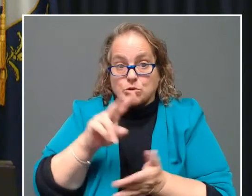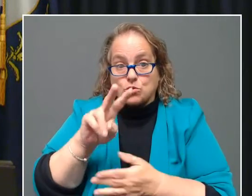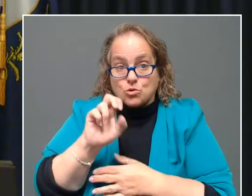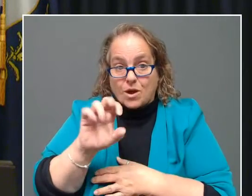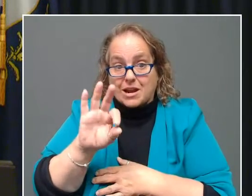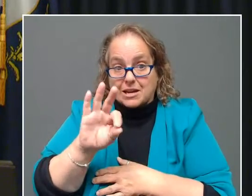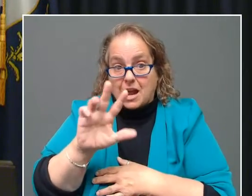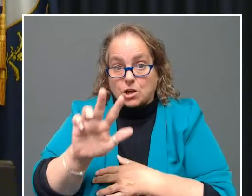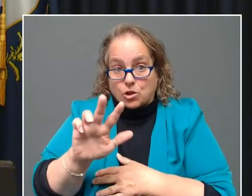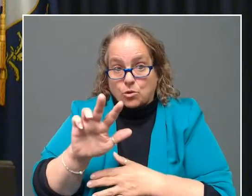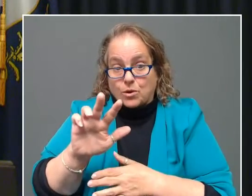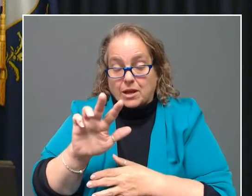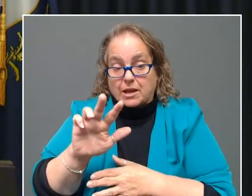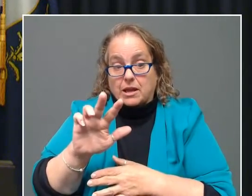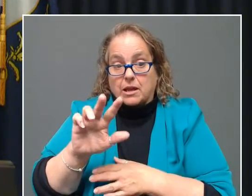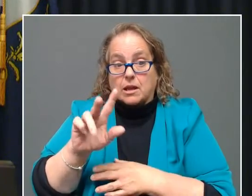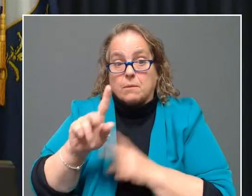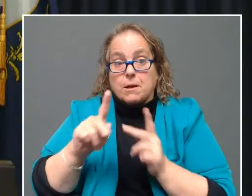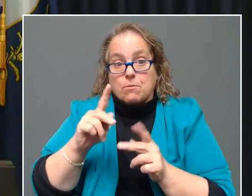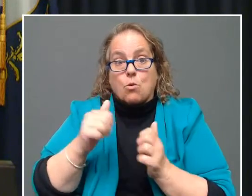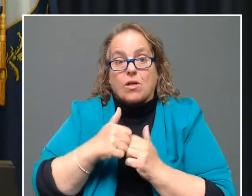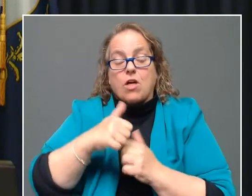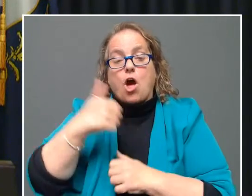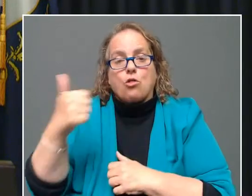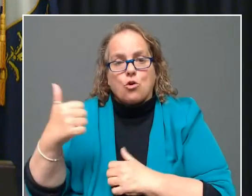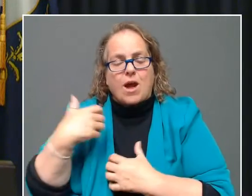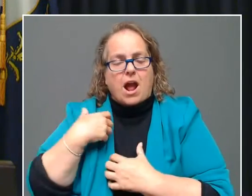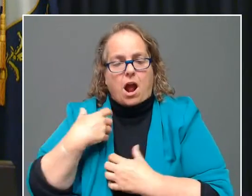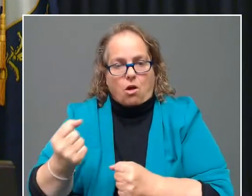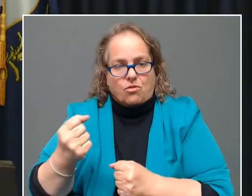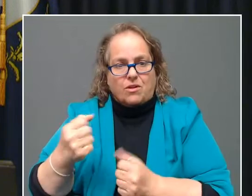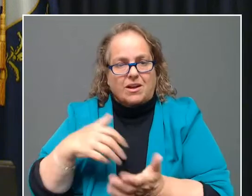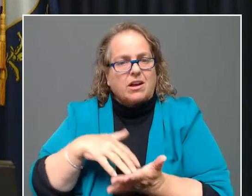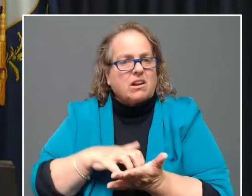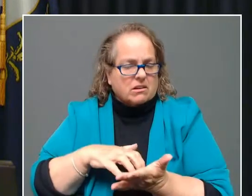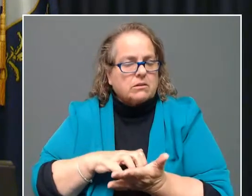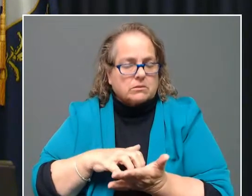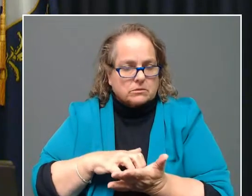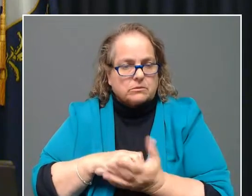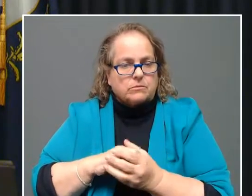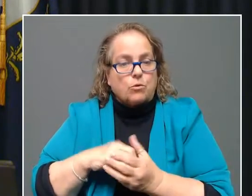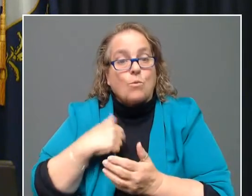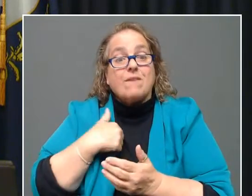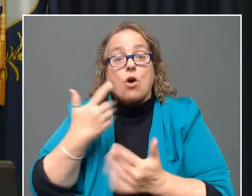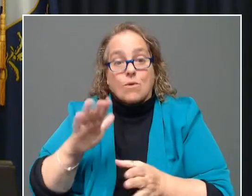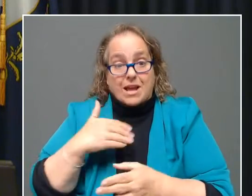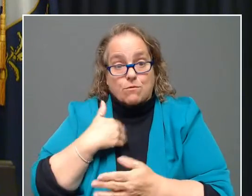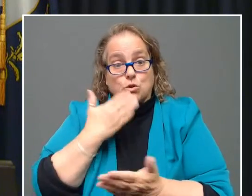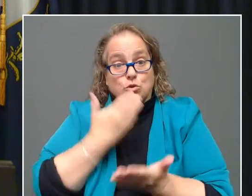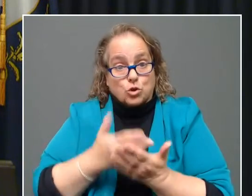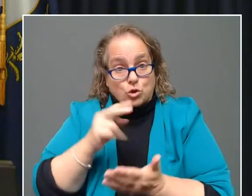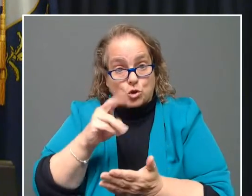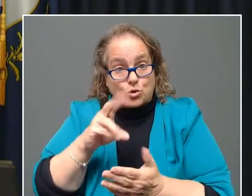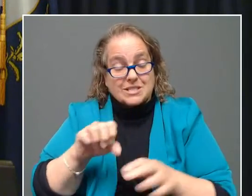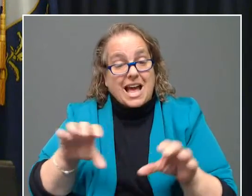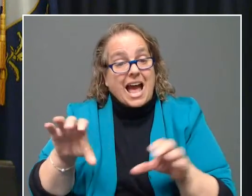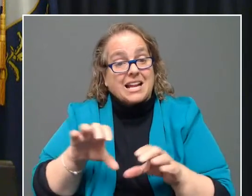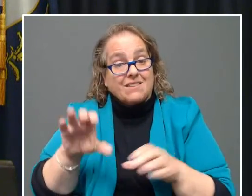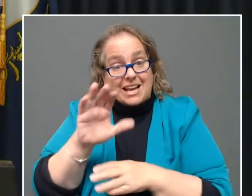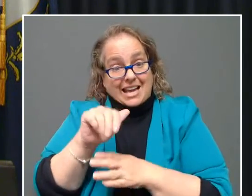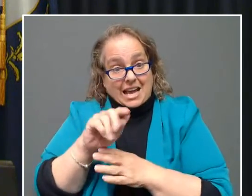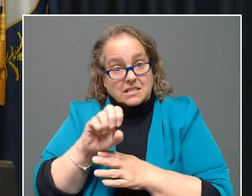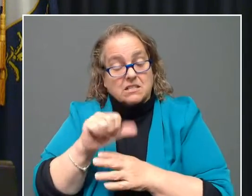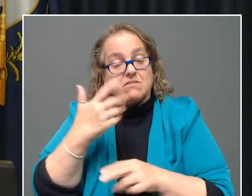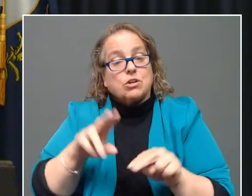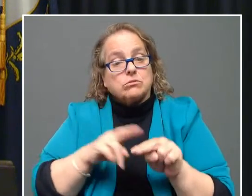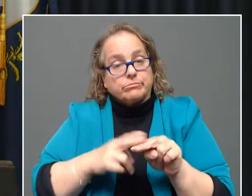3,293 inmates with underlying health conditions. We have had some good news that active cases have declined at the hot spots. The